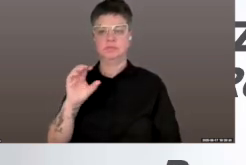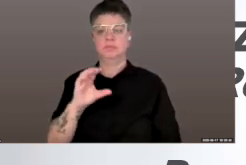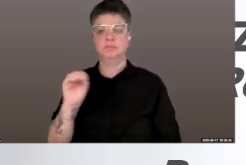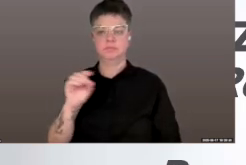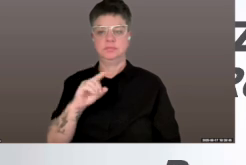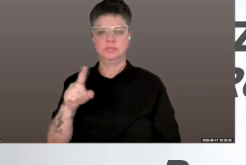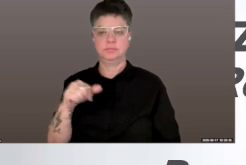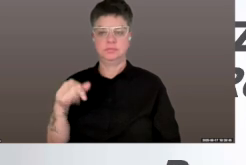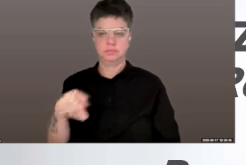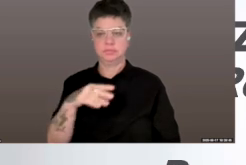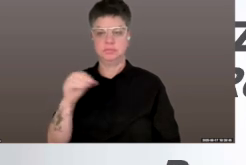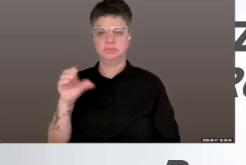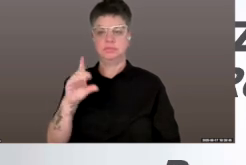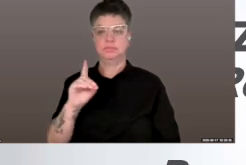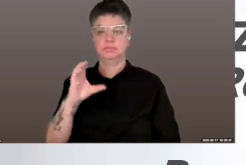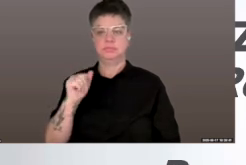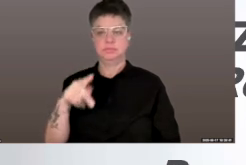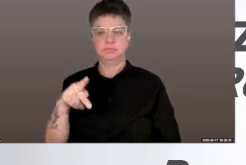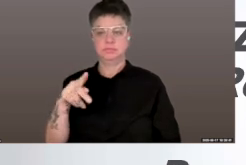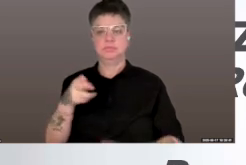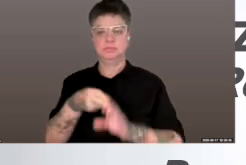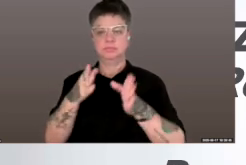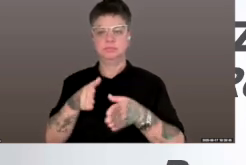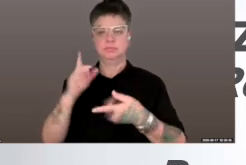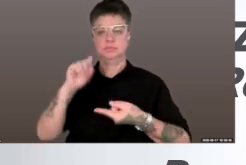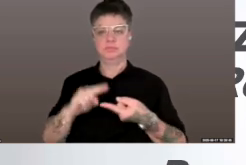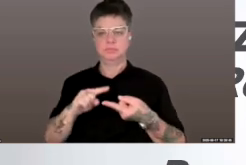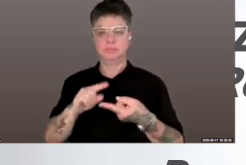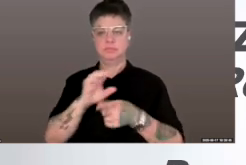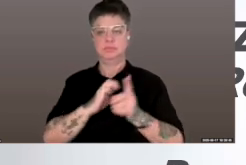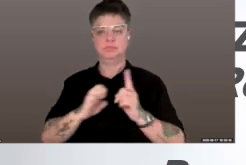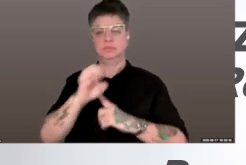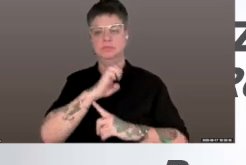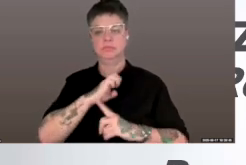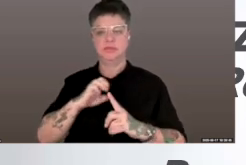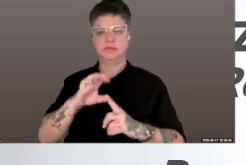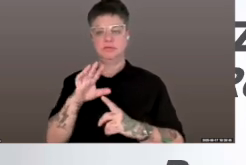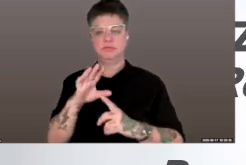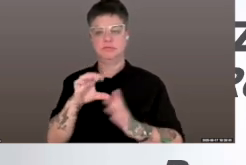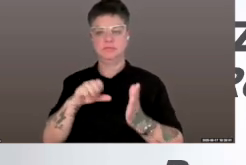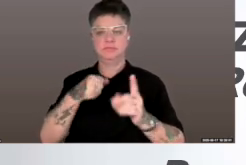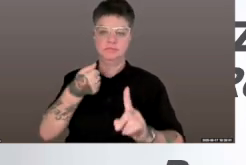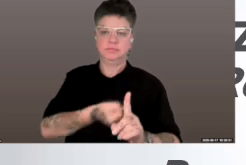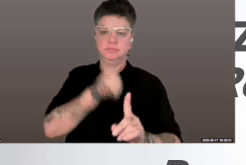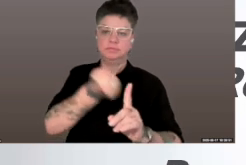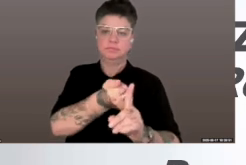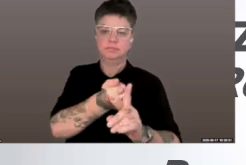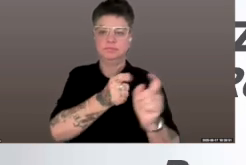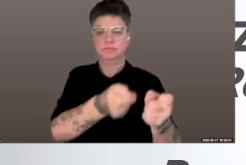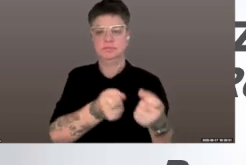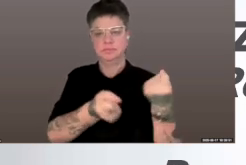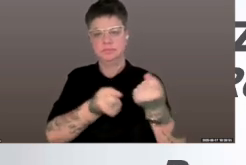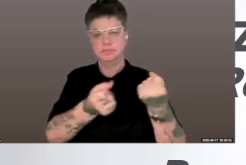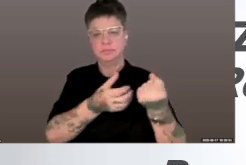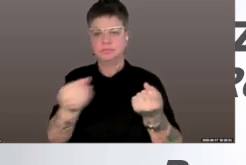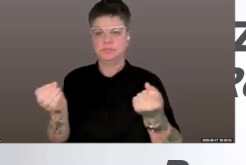the first step in the post-vehicle replacement process is to perform an extensive vehicle